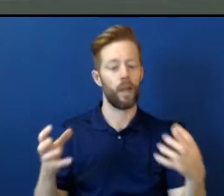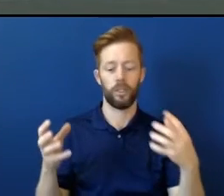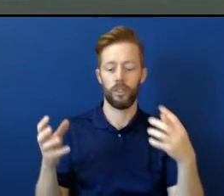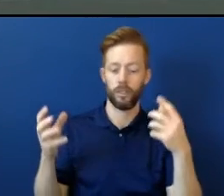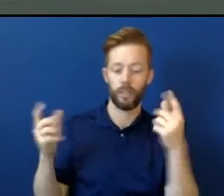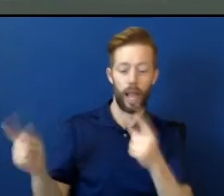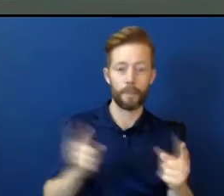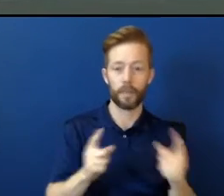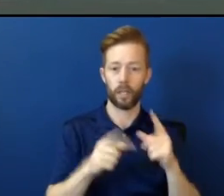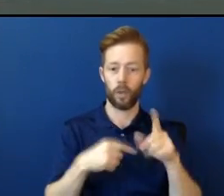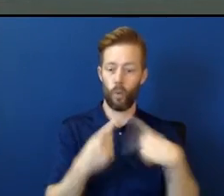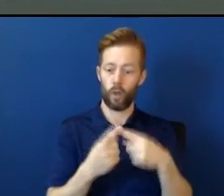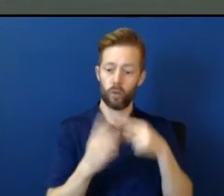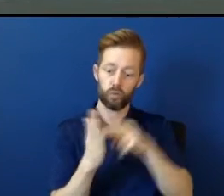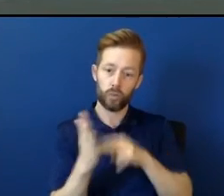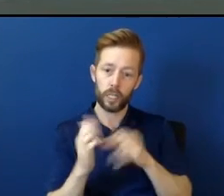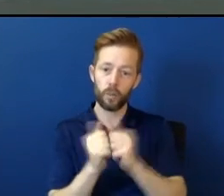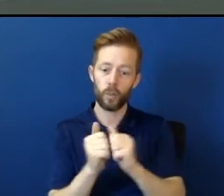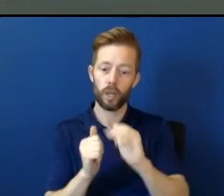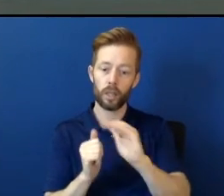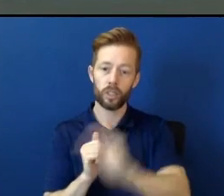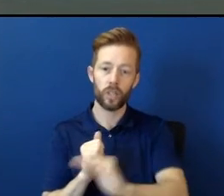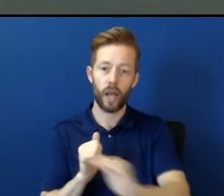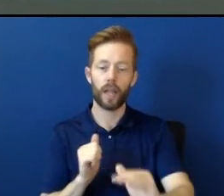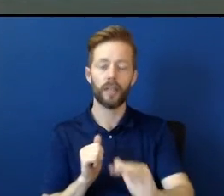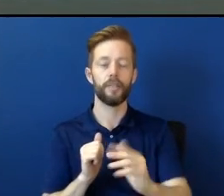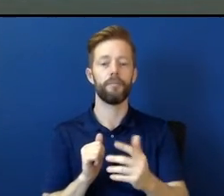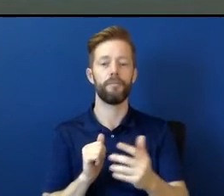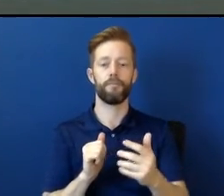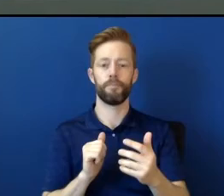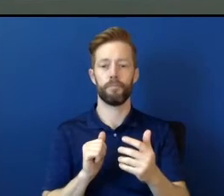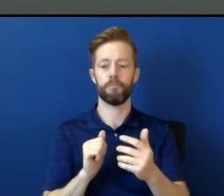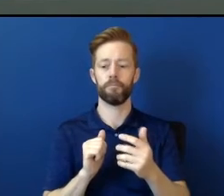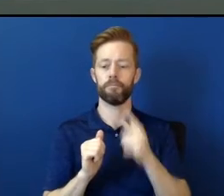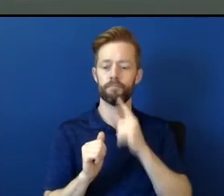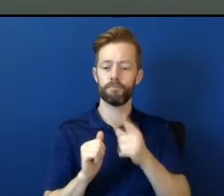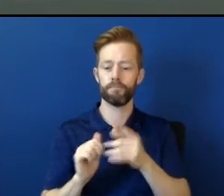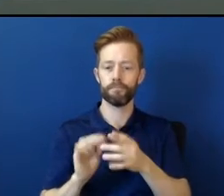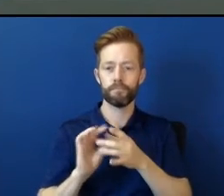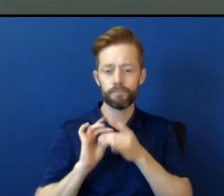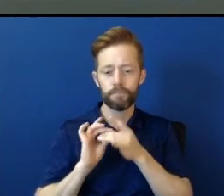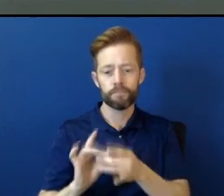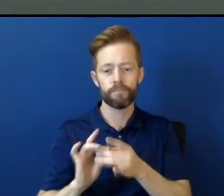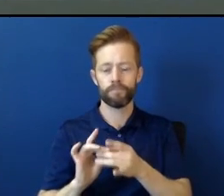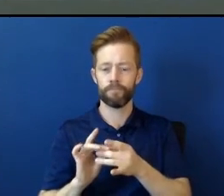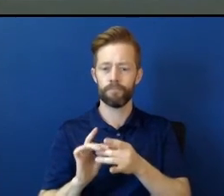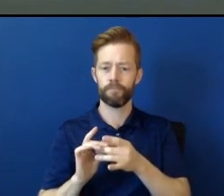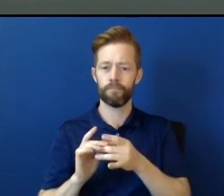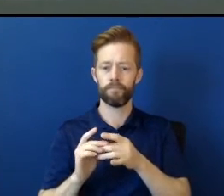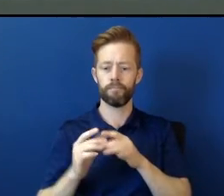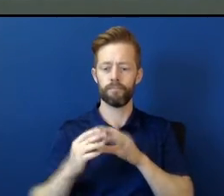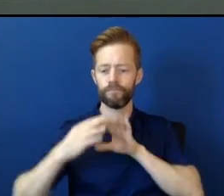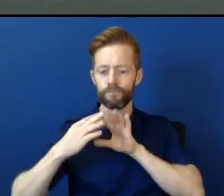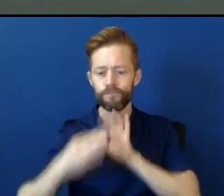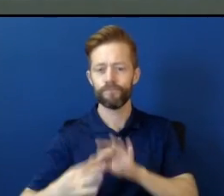you're reading with your child or with a child. It's the connection, it's the engagement, it's